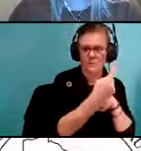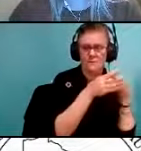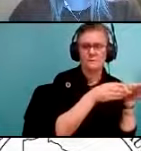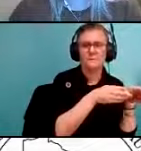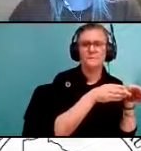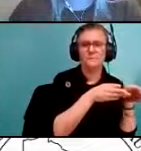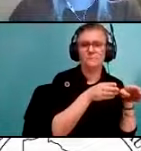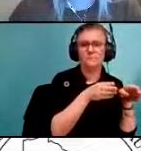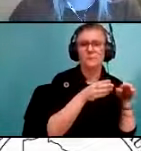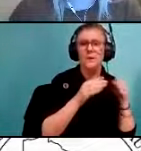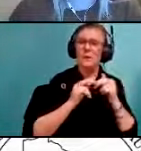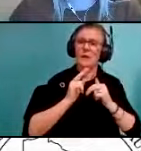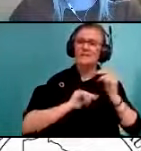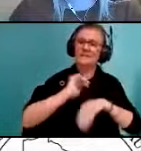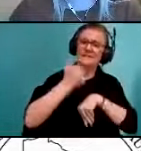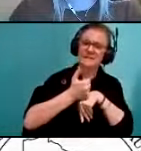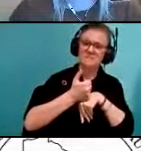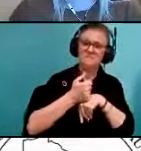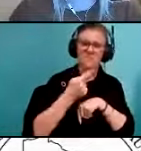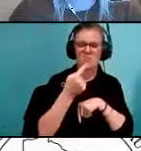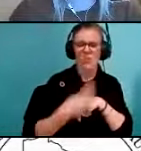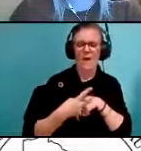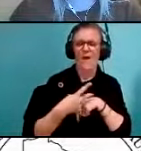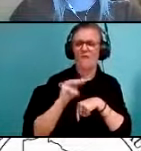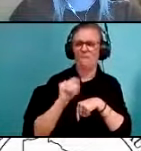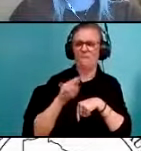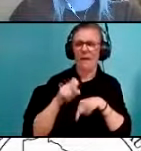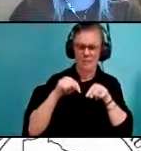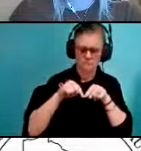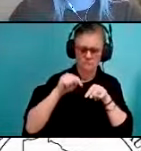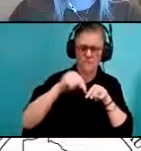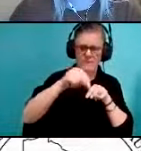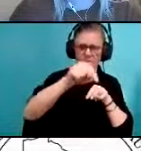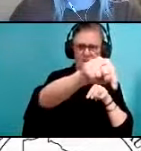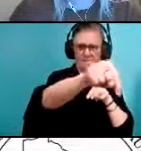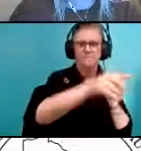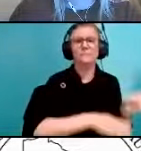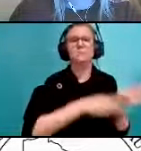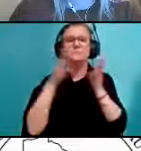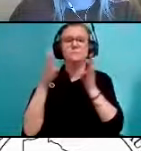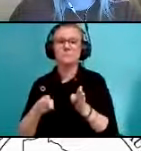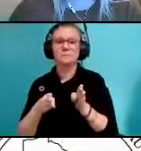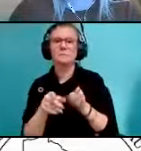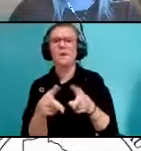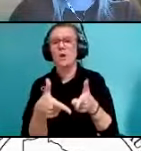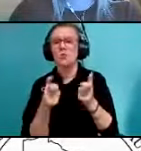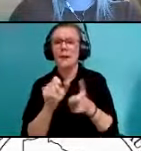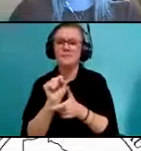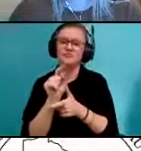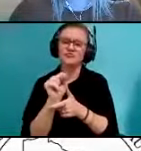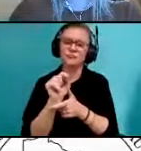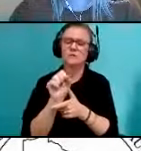Its stations would be spaced about a half mile apart. For rapid streetcar, that would